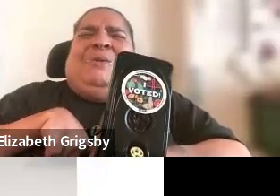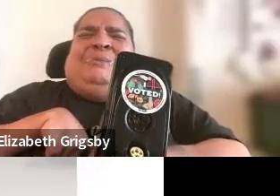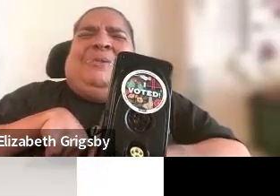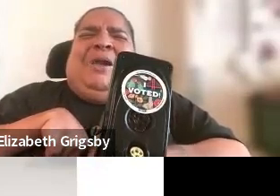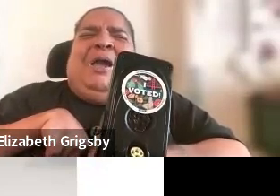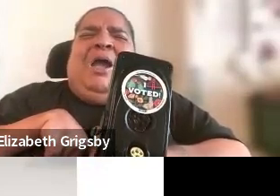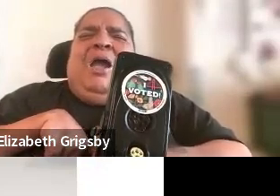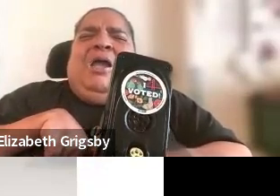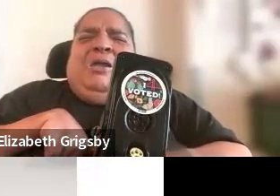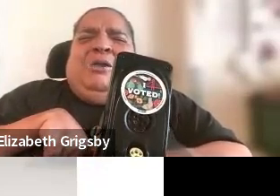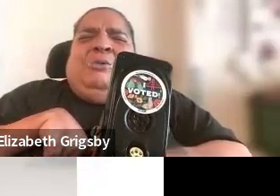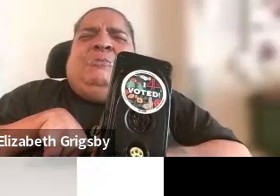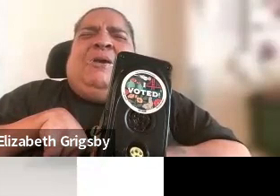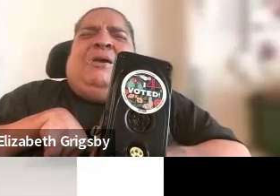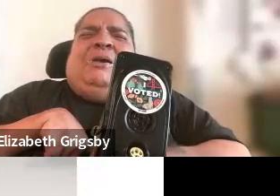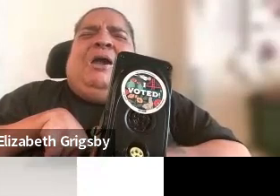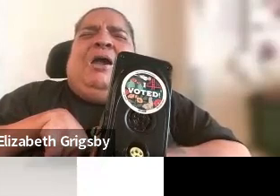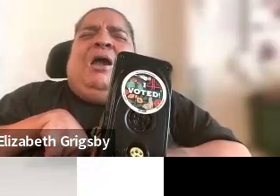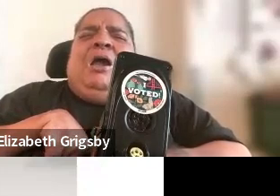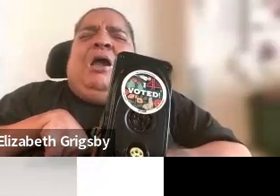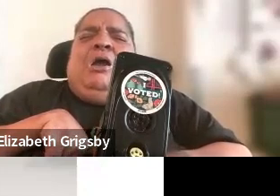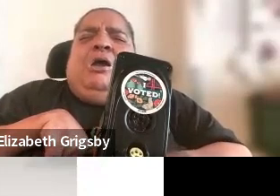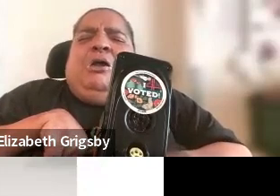report something, you make